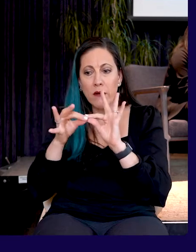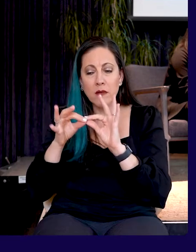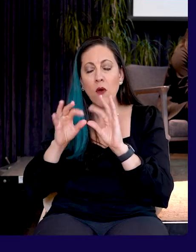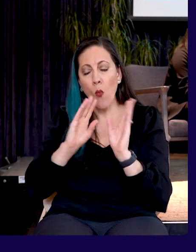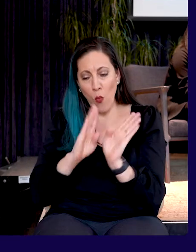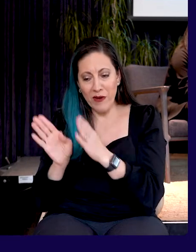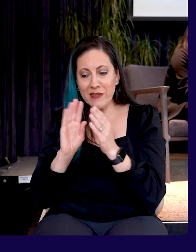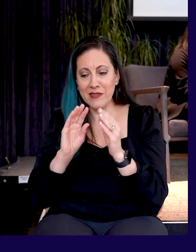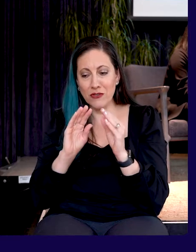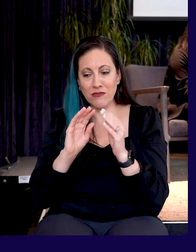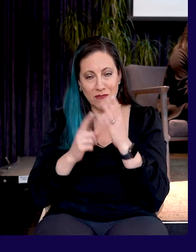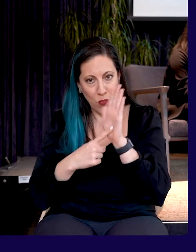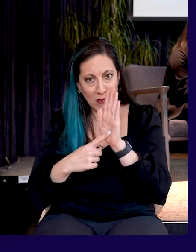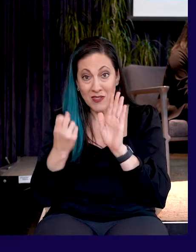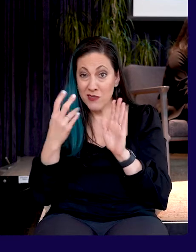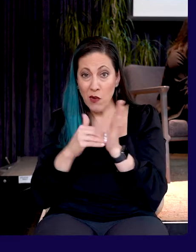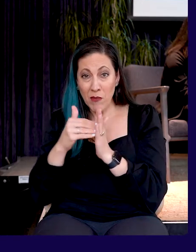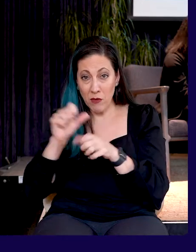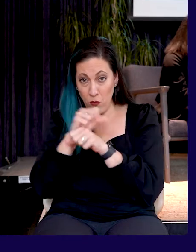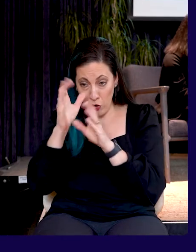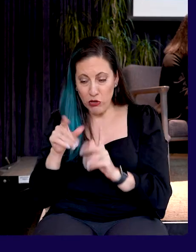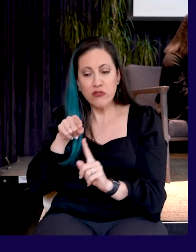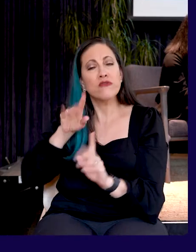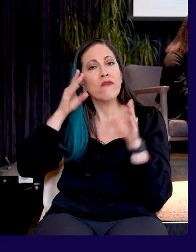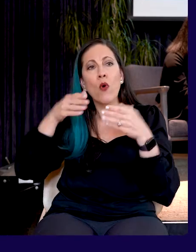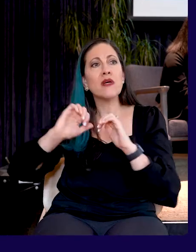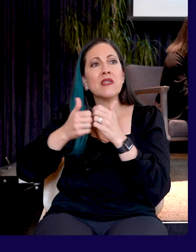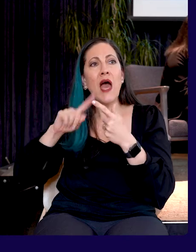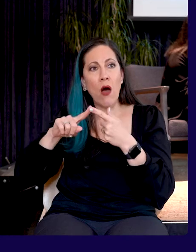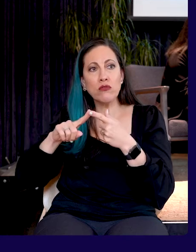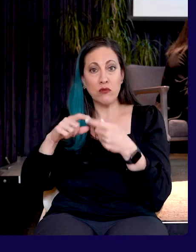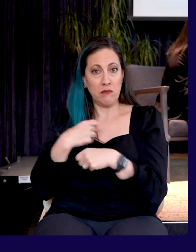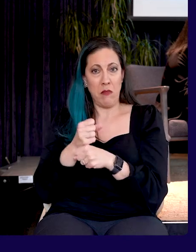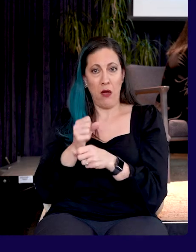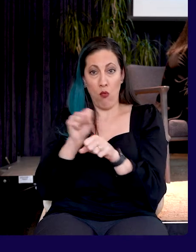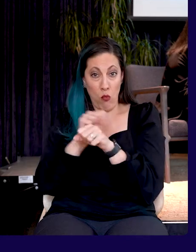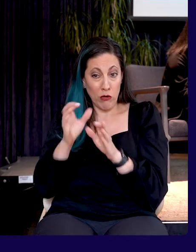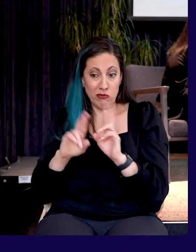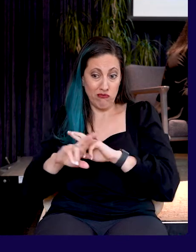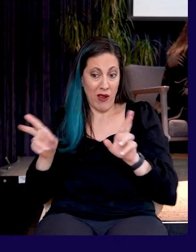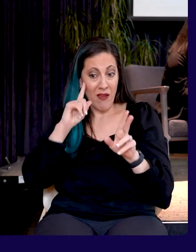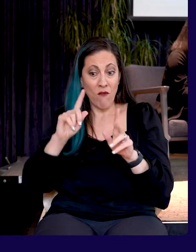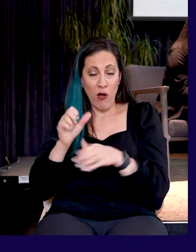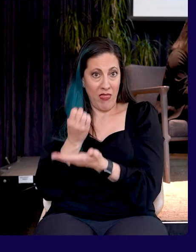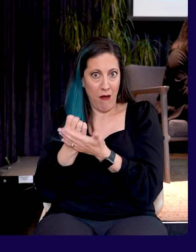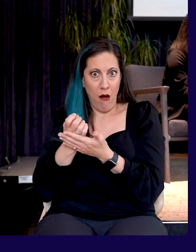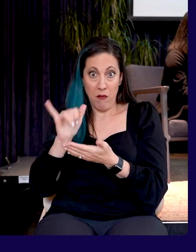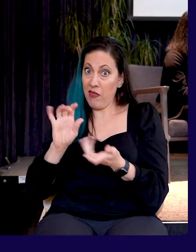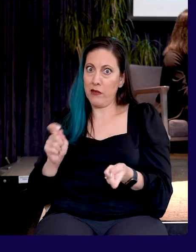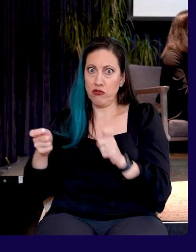over 12 million workers. Katie focuses on how to ready workers for a rapidly changing economy. Welcome,